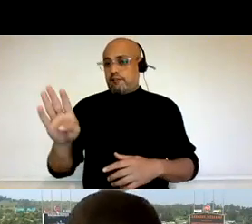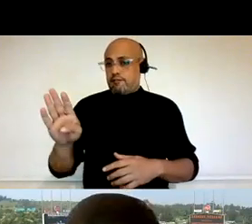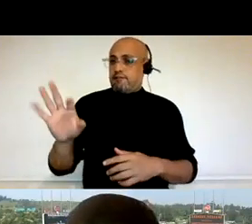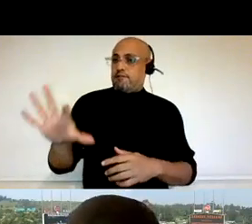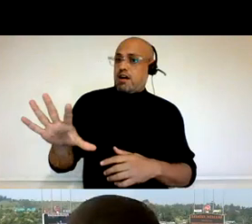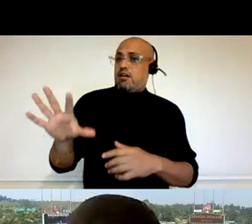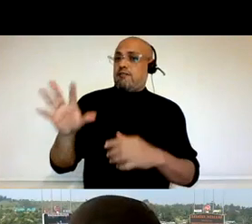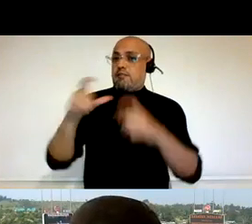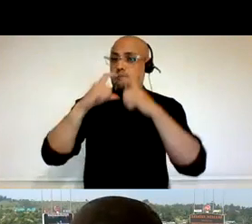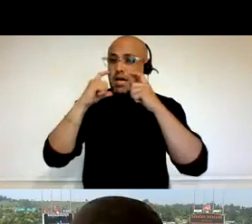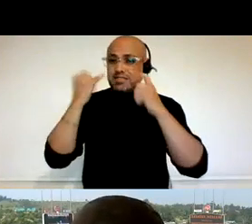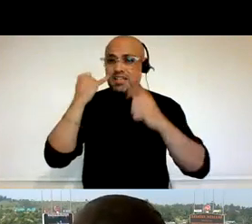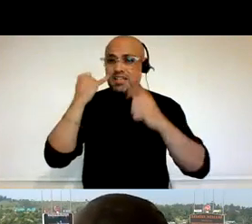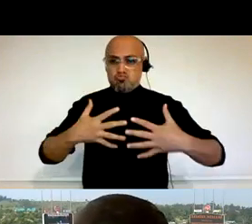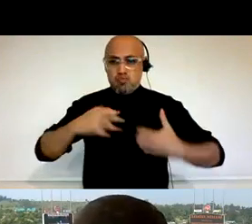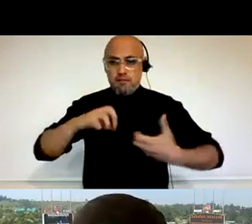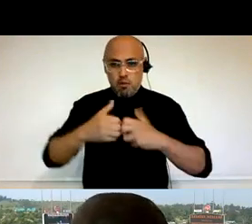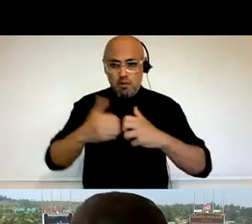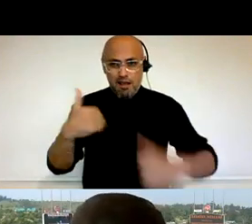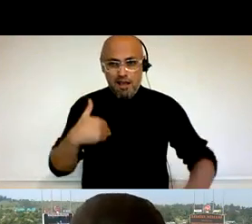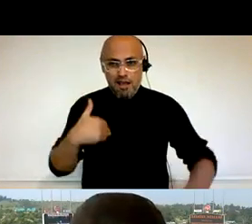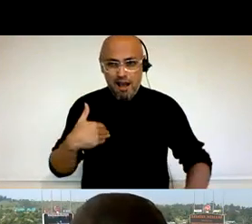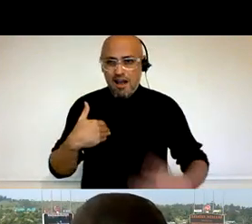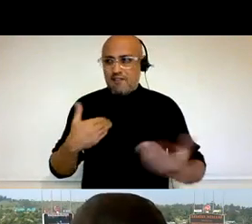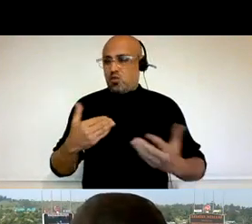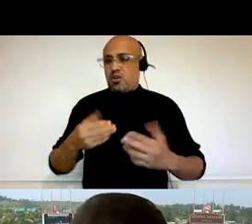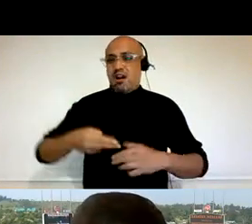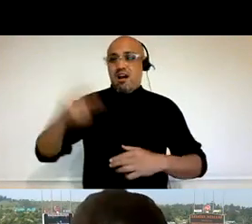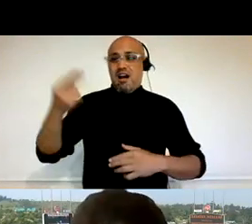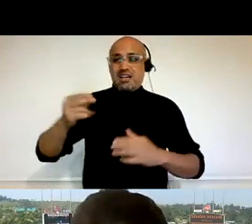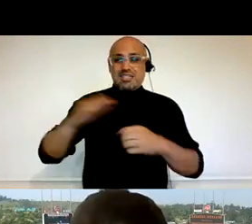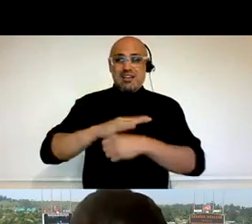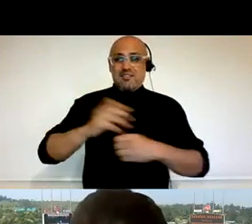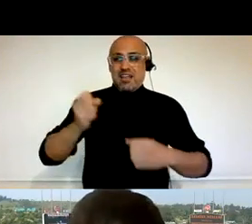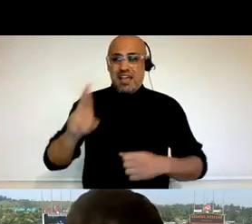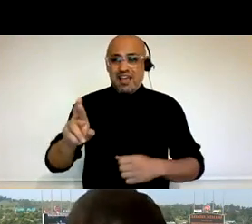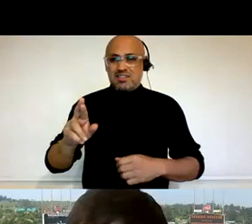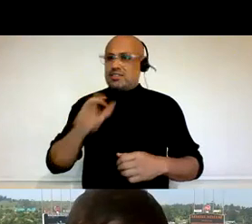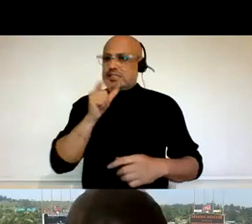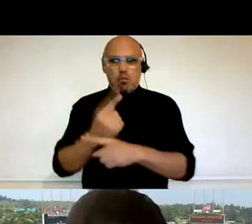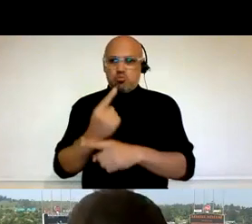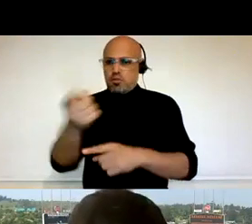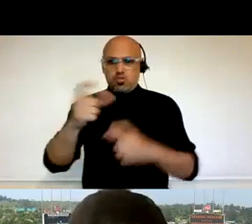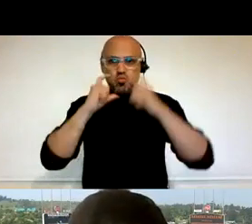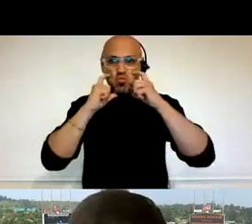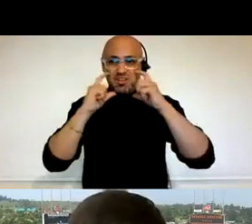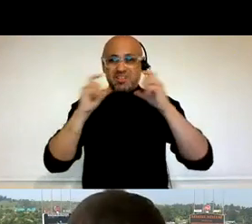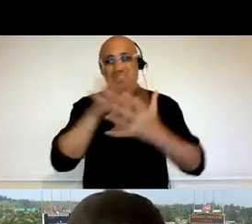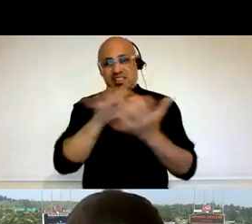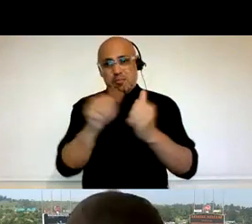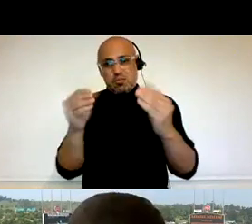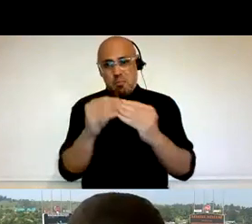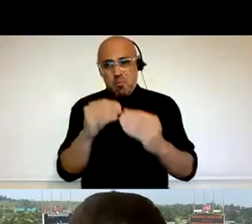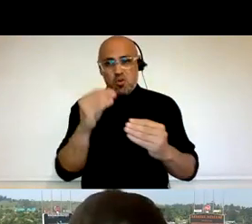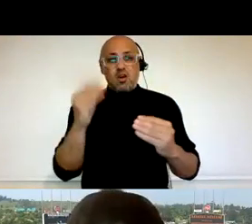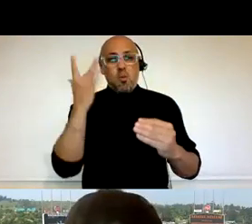you struggle with breathing, if you're not getting a high volume of air, then it's inappropriate for you to wear, and it can actually do more damage to you by not getting